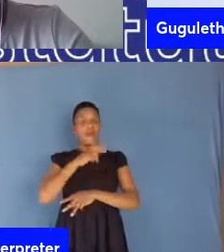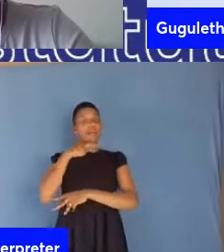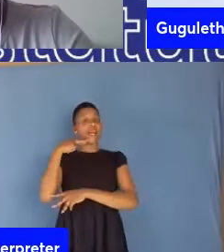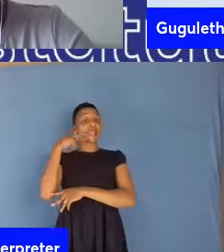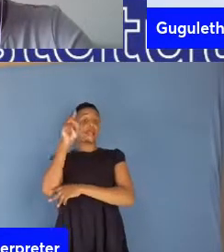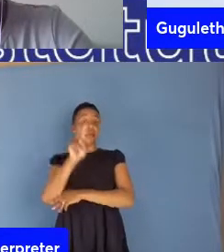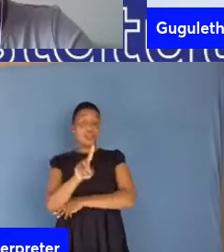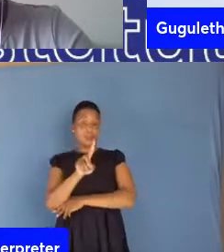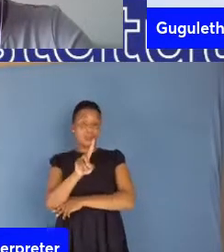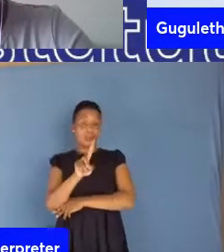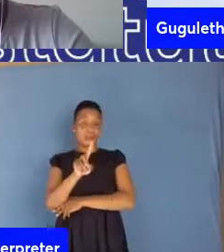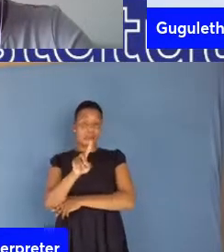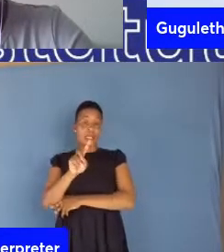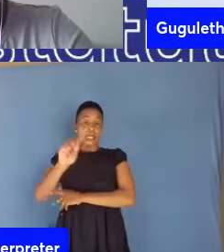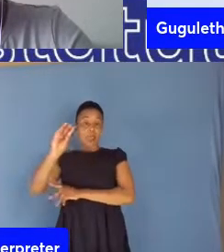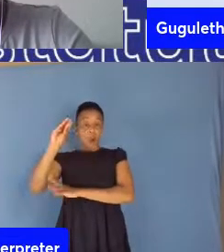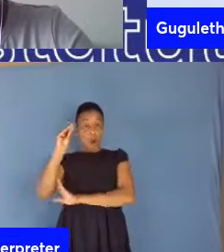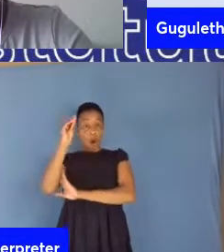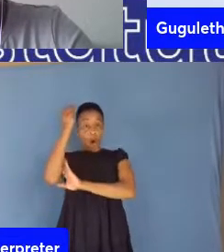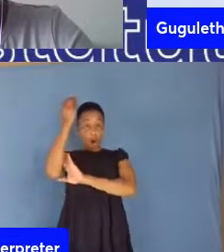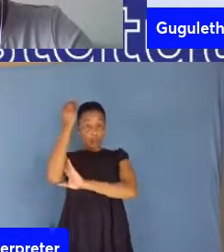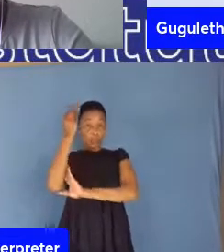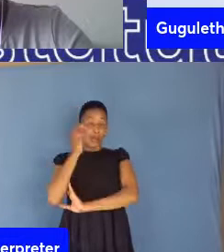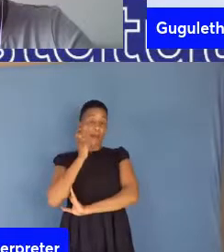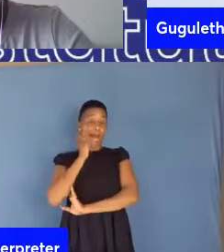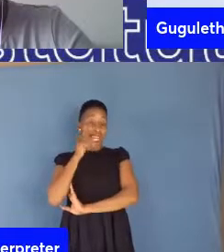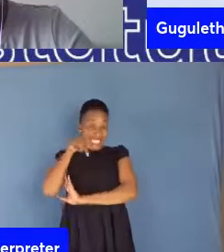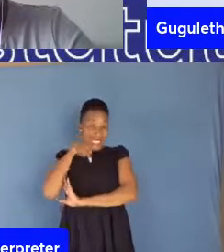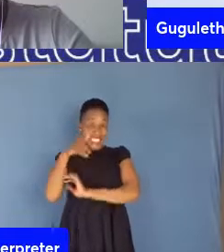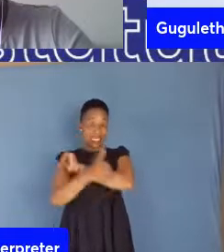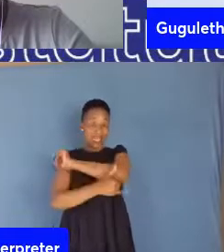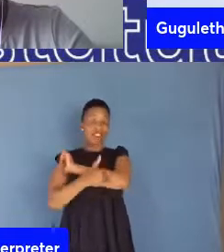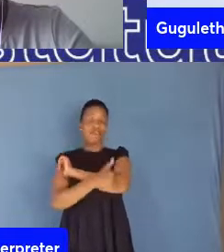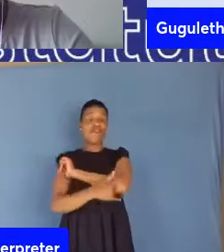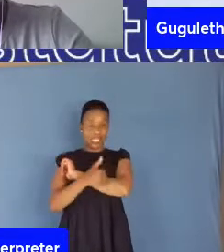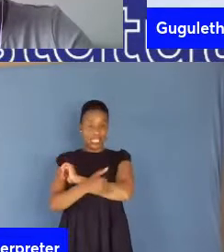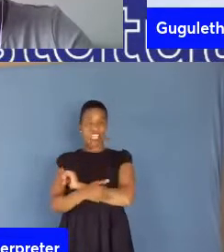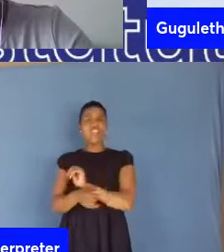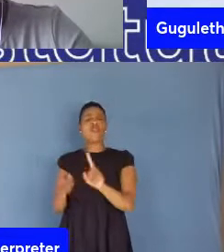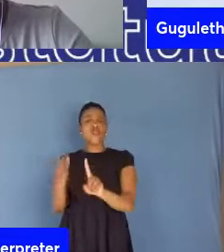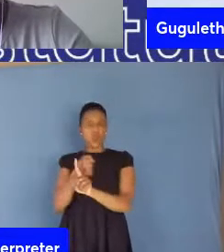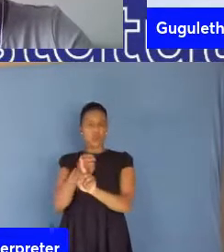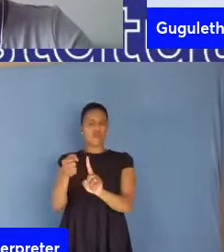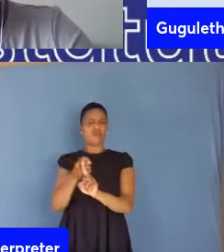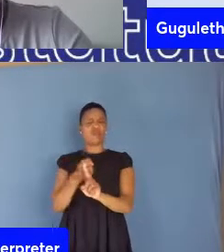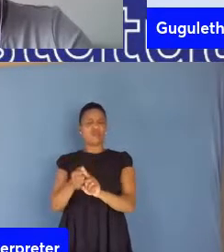in this country are taking advantage of young girls anyway.